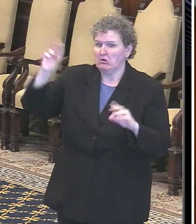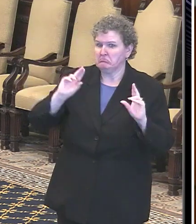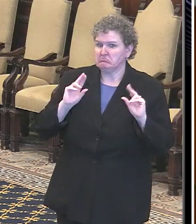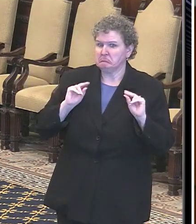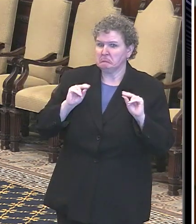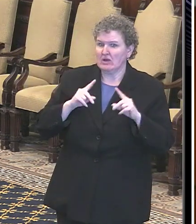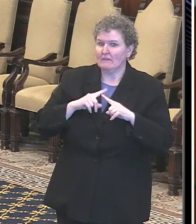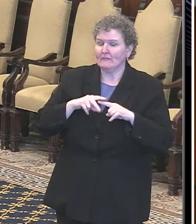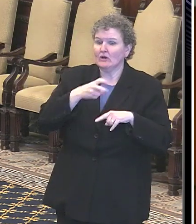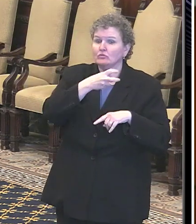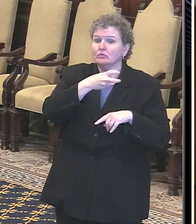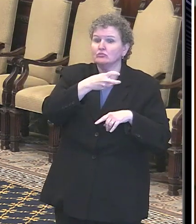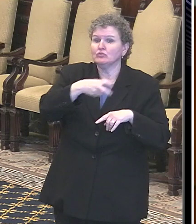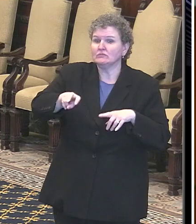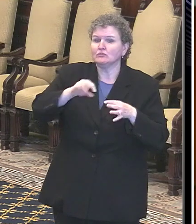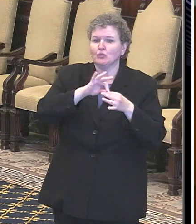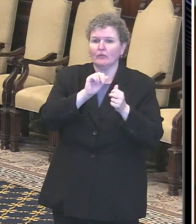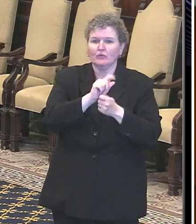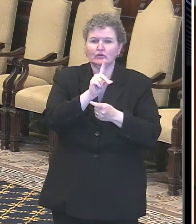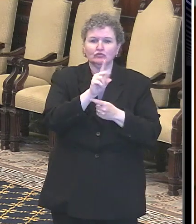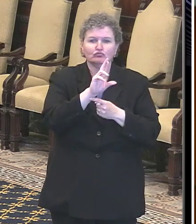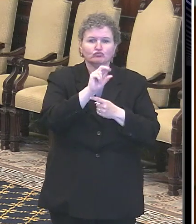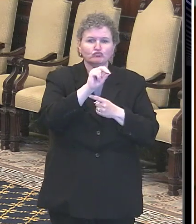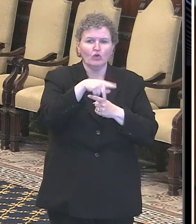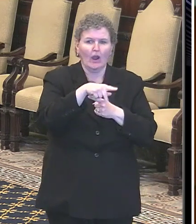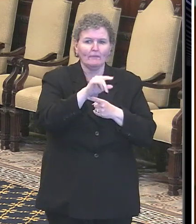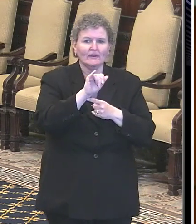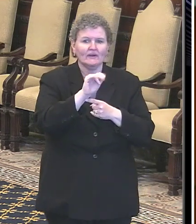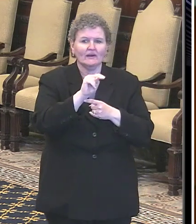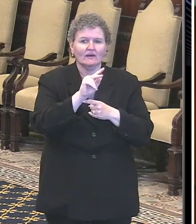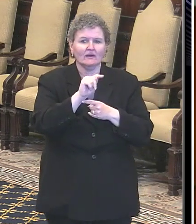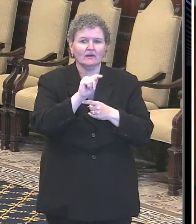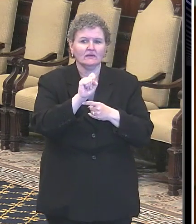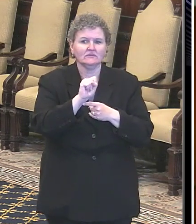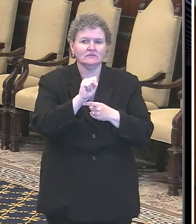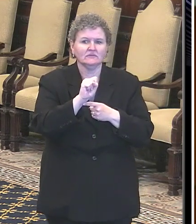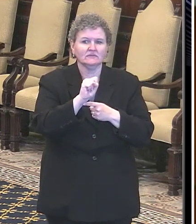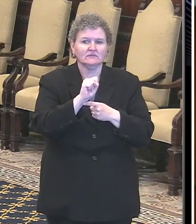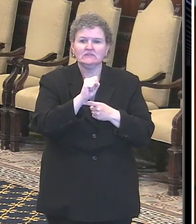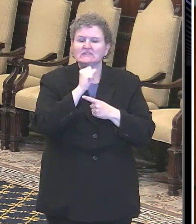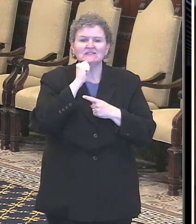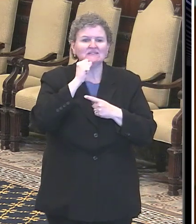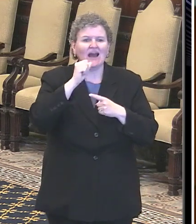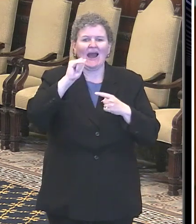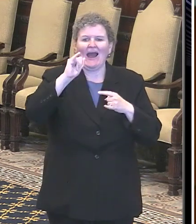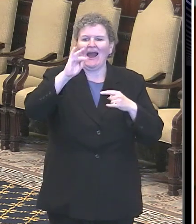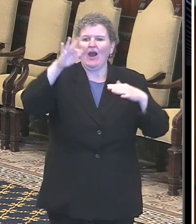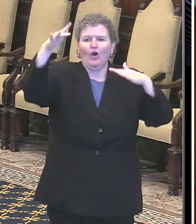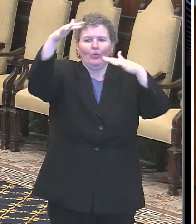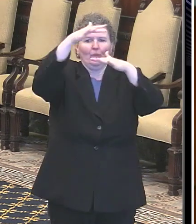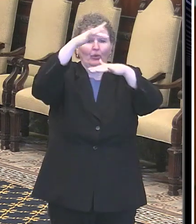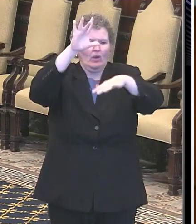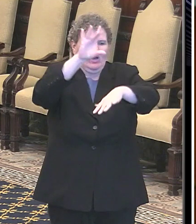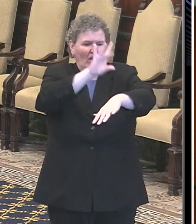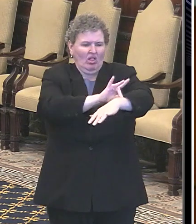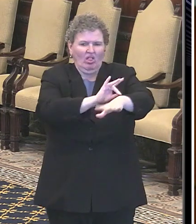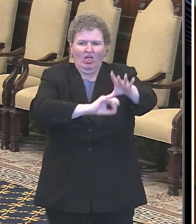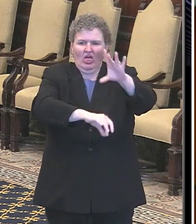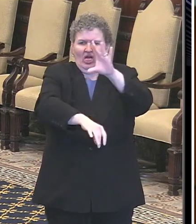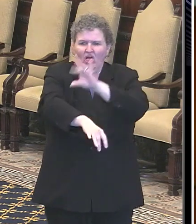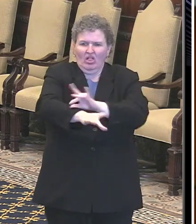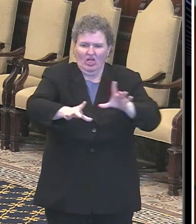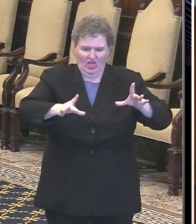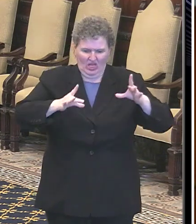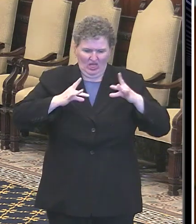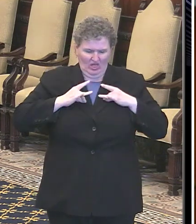occurs through droplets. So that means that the virus isn't staying around the air for long. It's when droplet goes in and lands on the surface or lands on the ground, that's